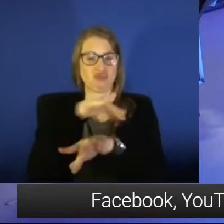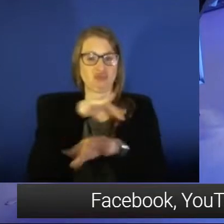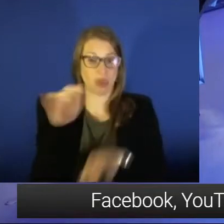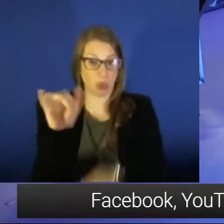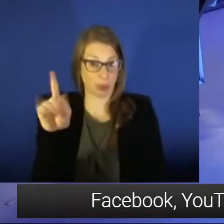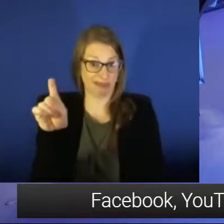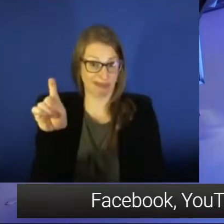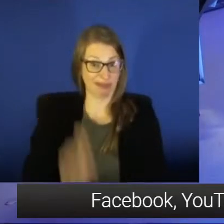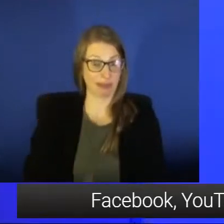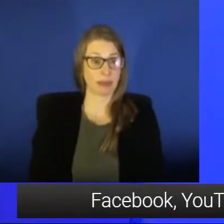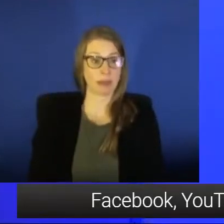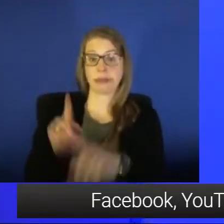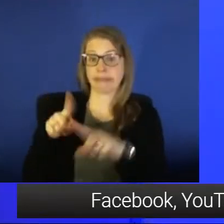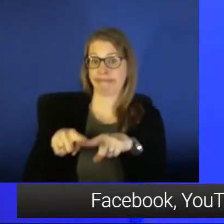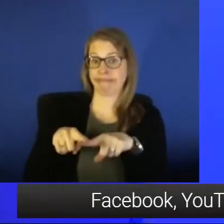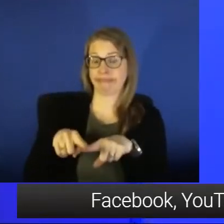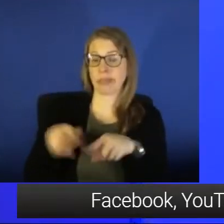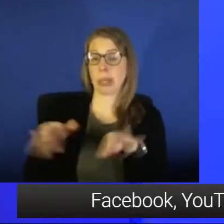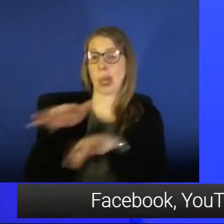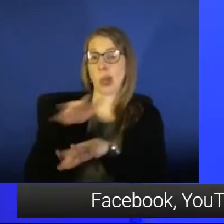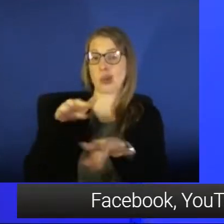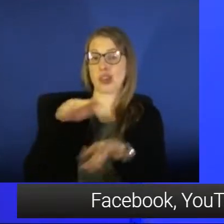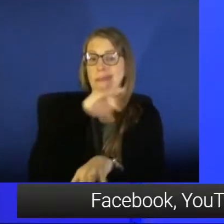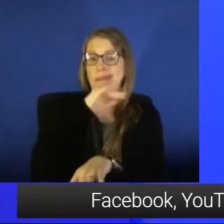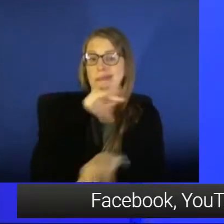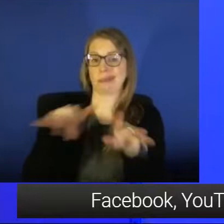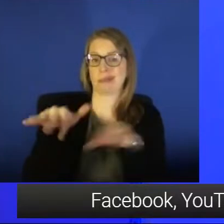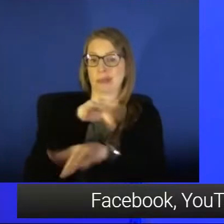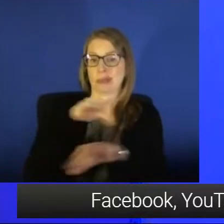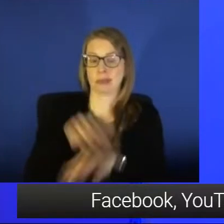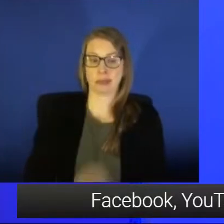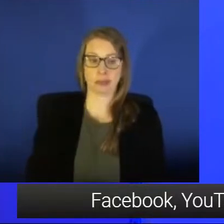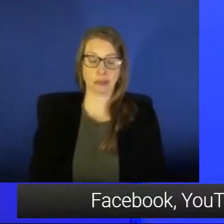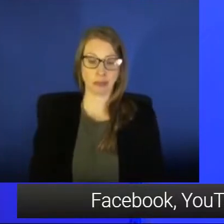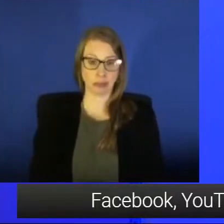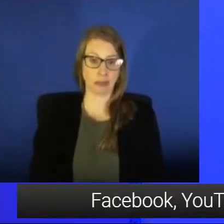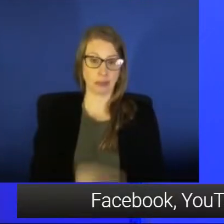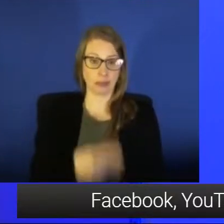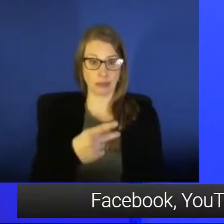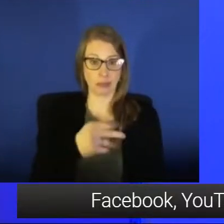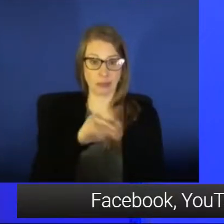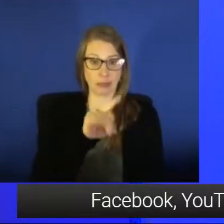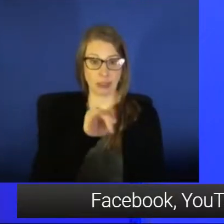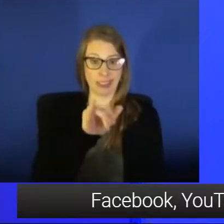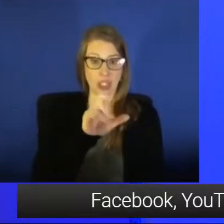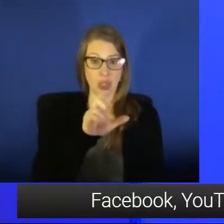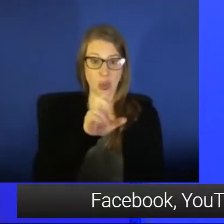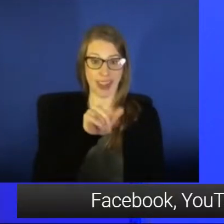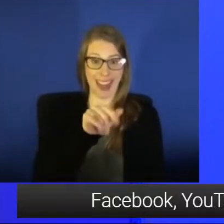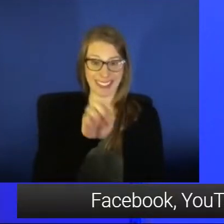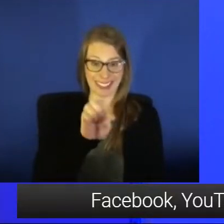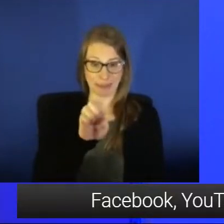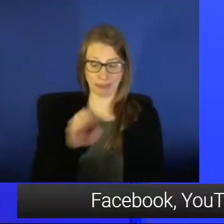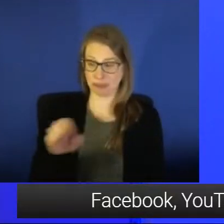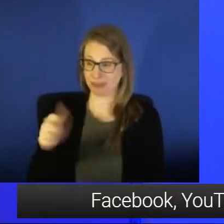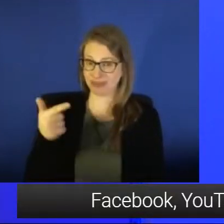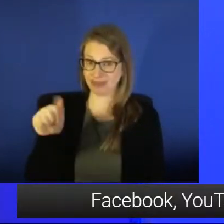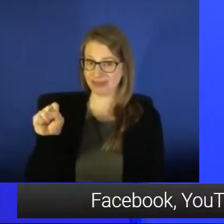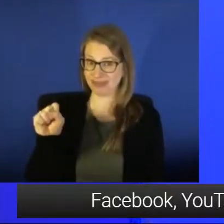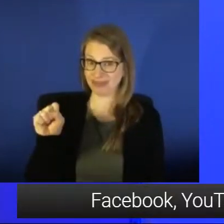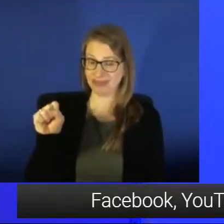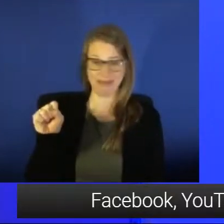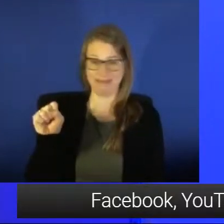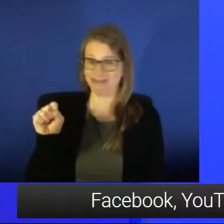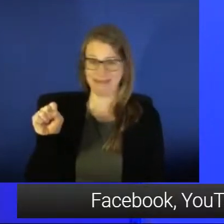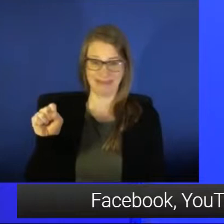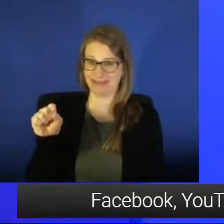depends on the pollution. Mm-hmm. I mean, there's particulate pollution, which would be helpful, but not some of the gaseous sorts of